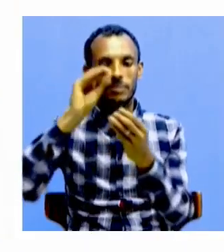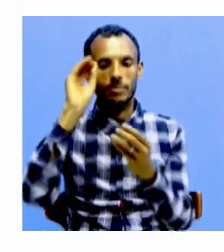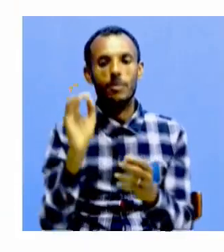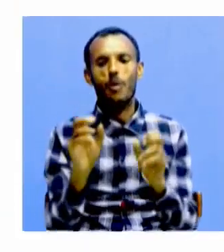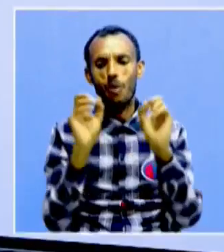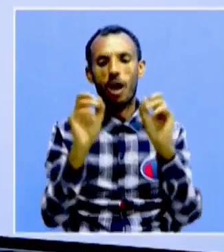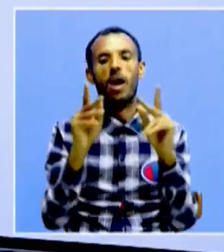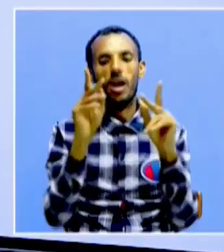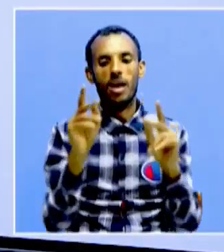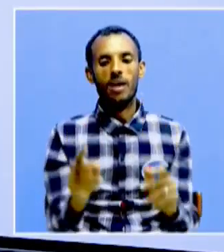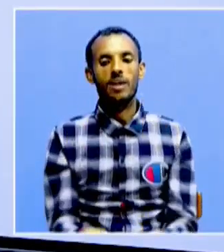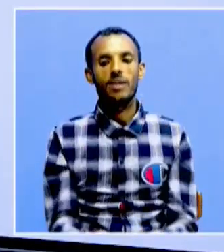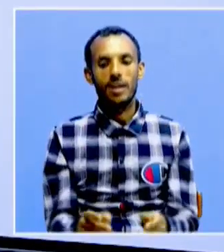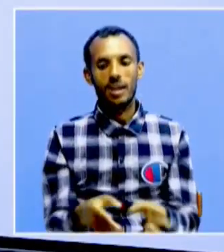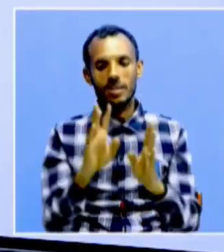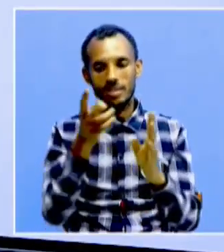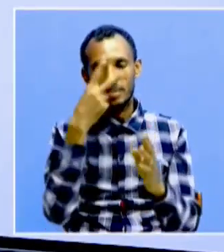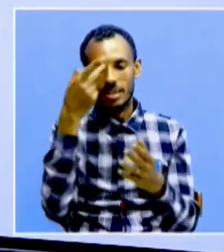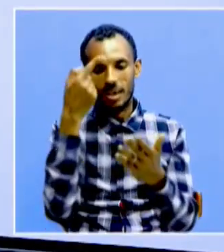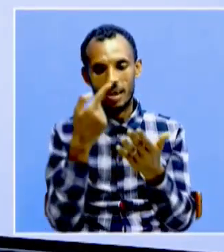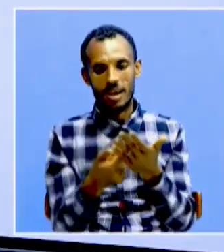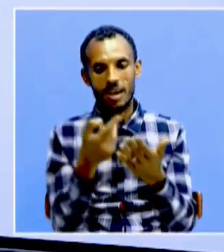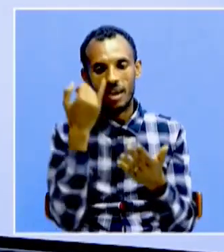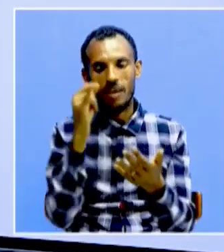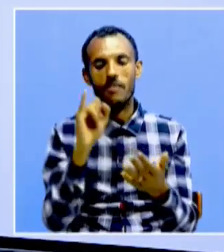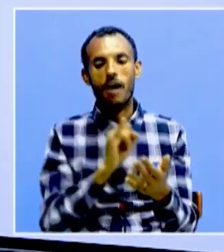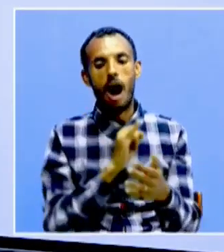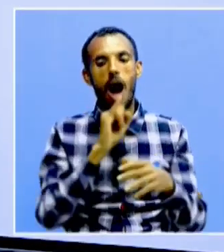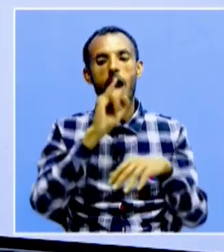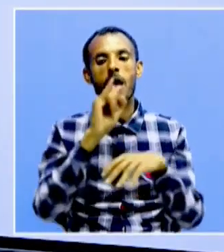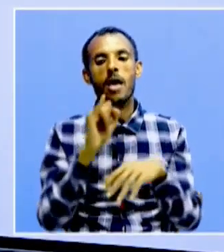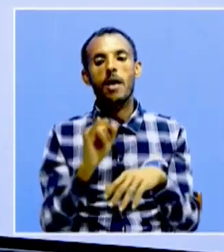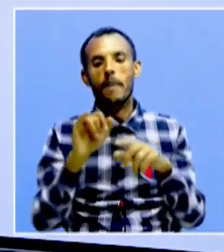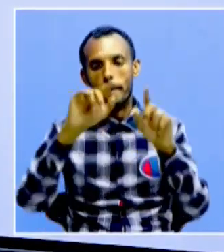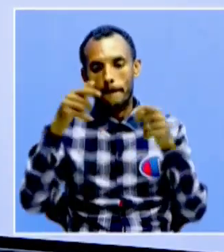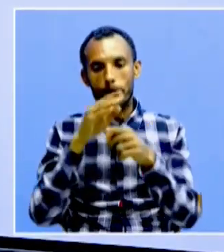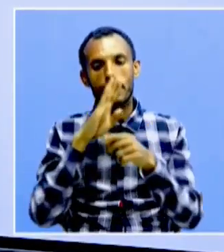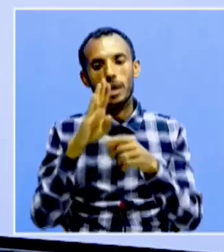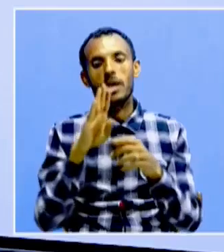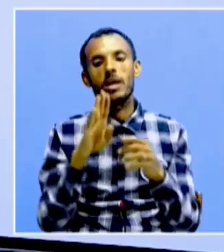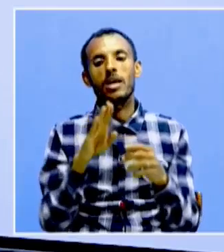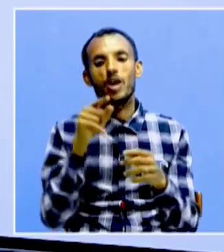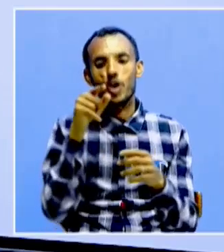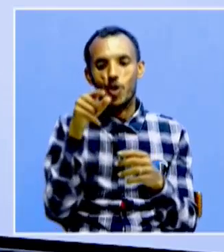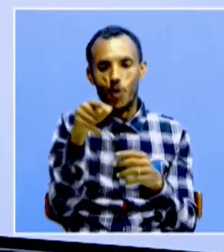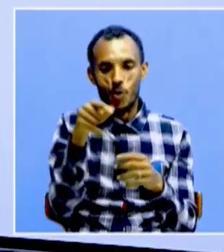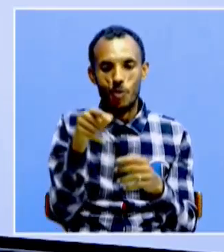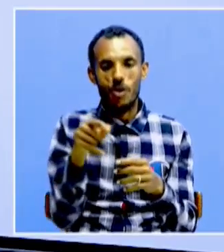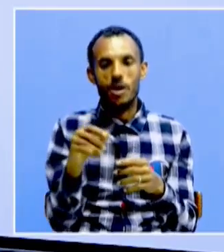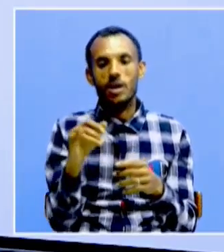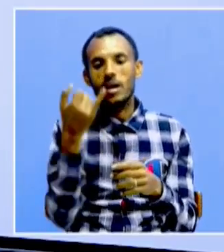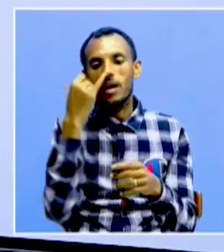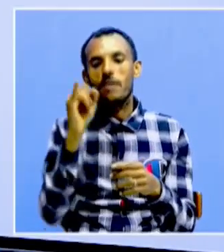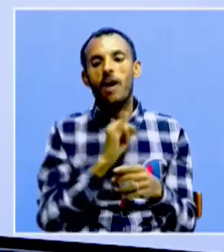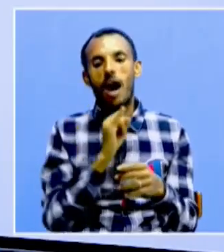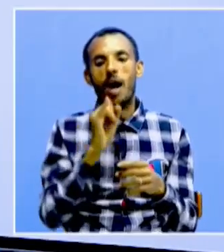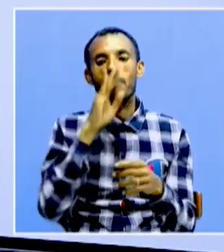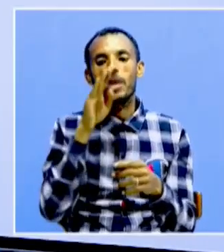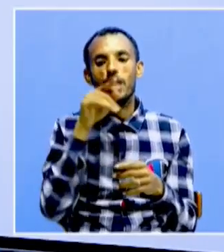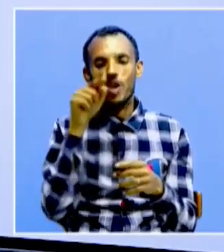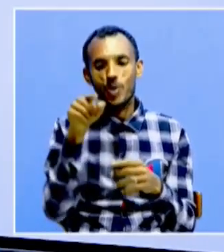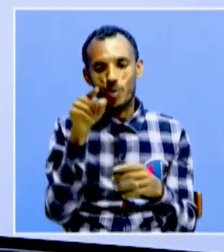Okay. Let's see here. If I be you, yes? If I be you, what do you